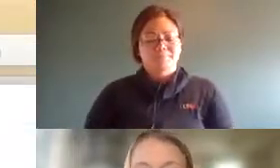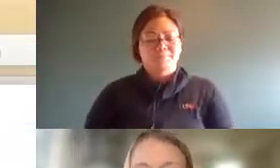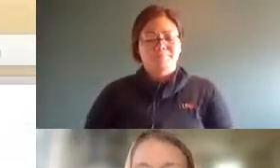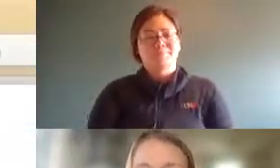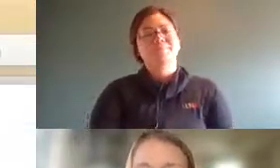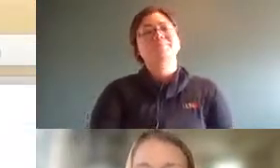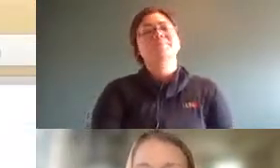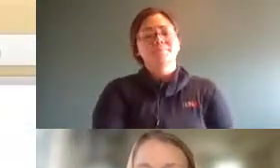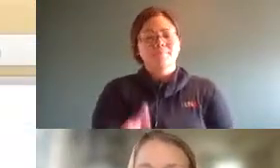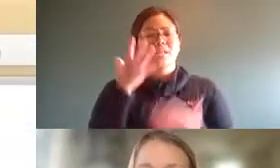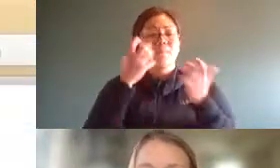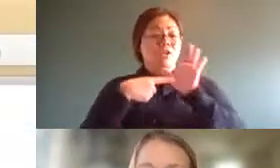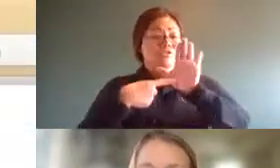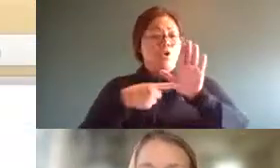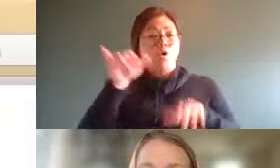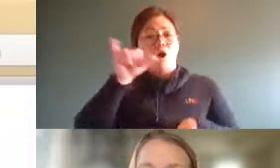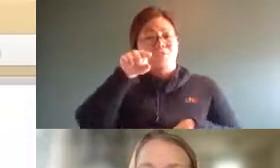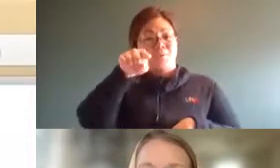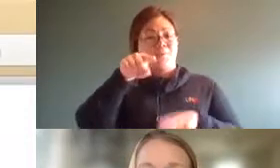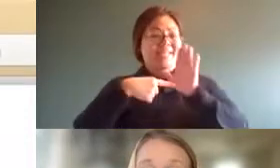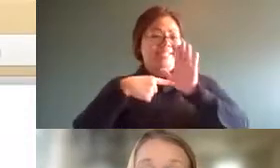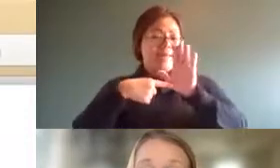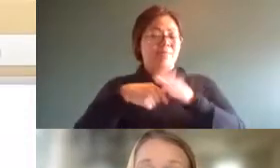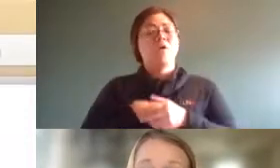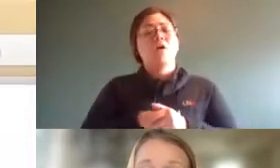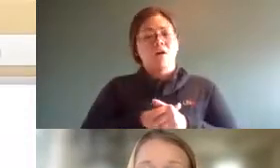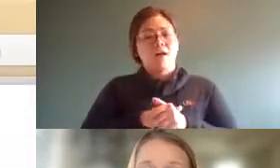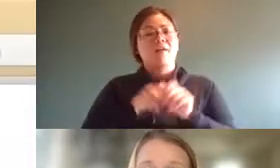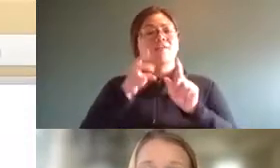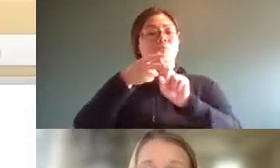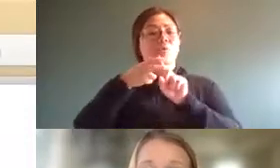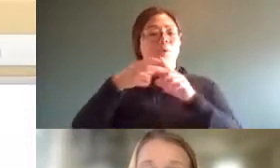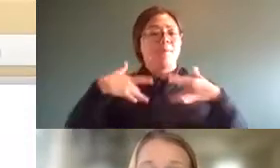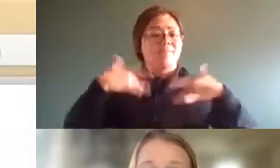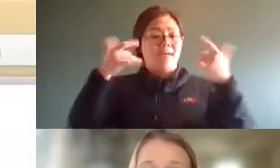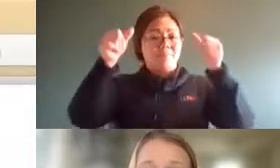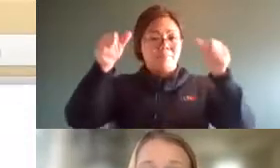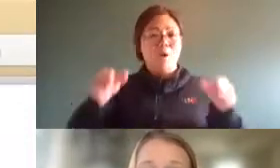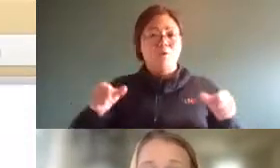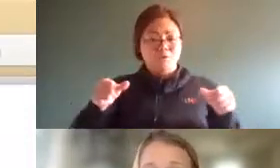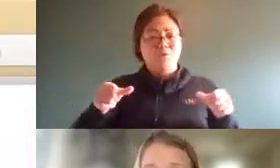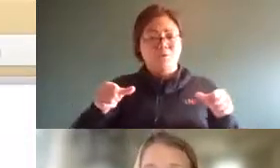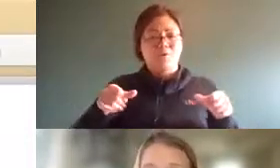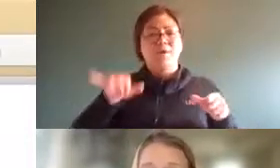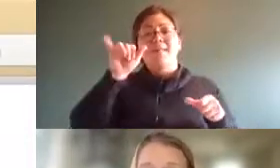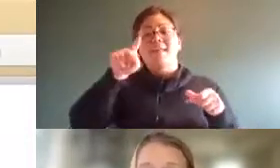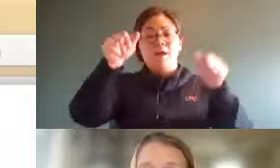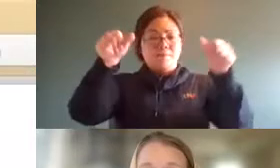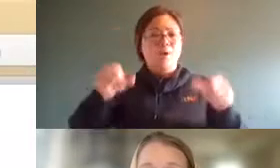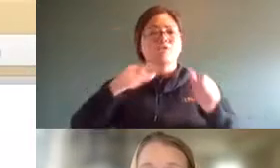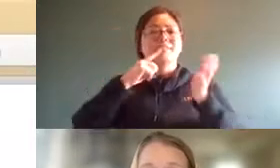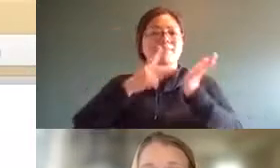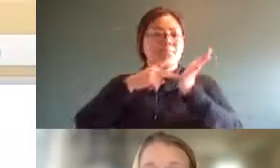I wanted to show you also an example of a recruitment event poster that it's bilingual